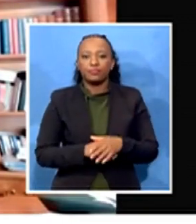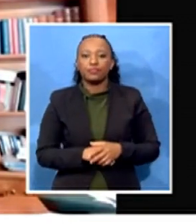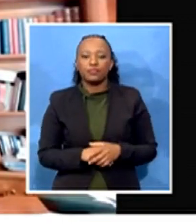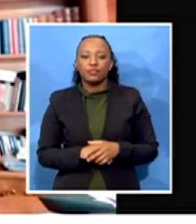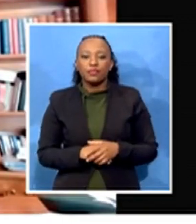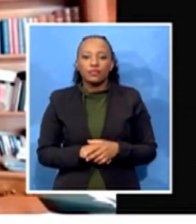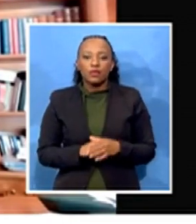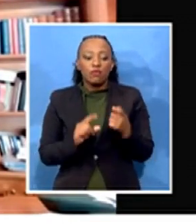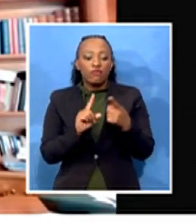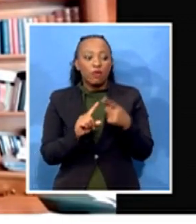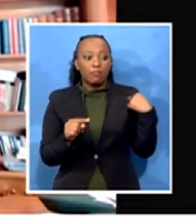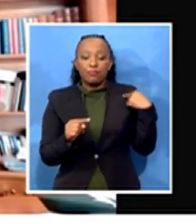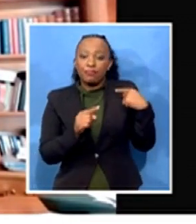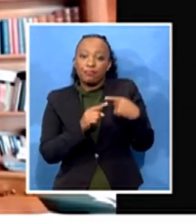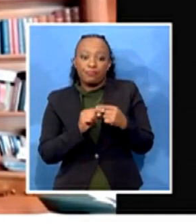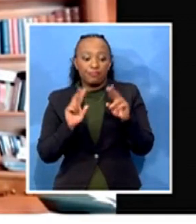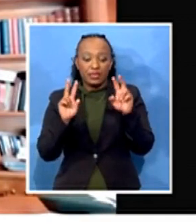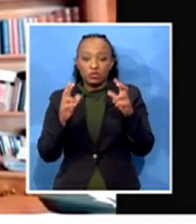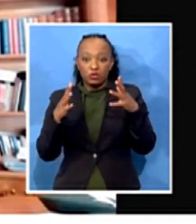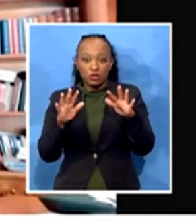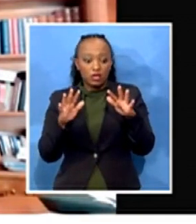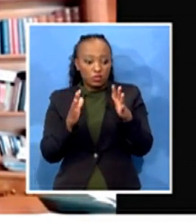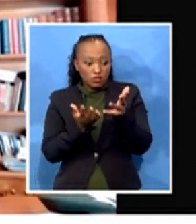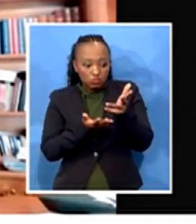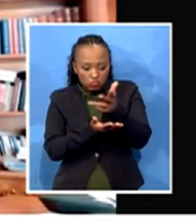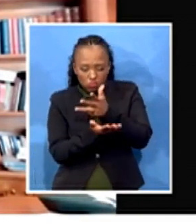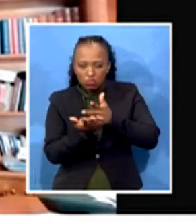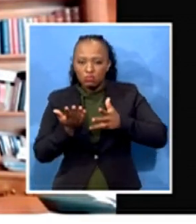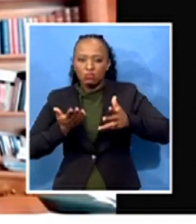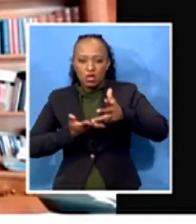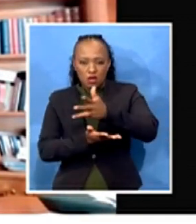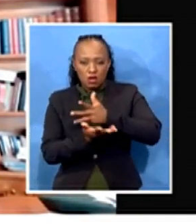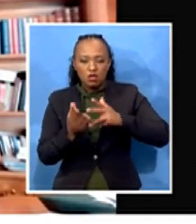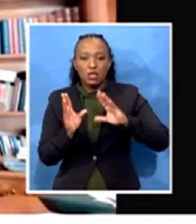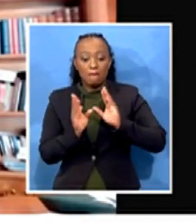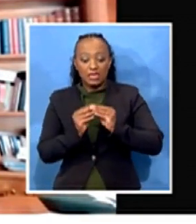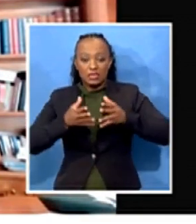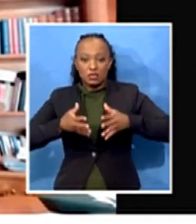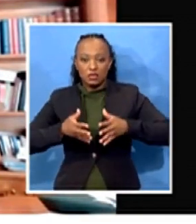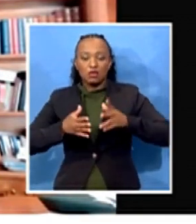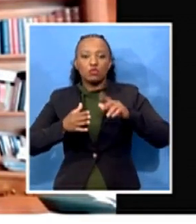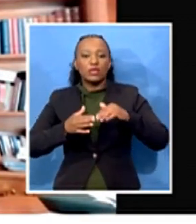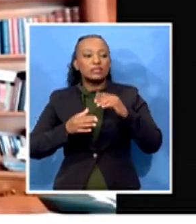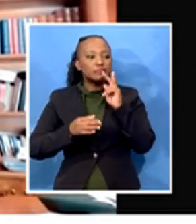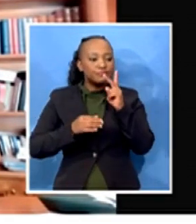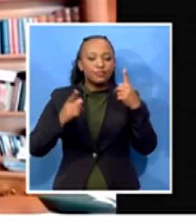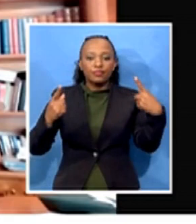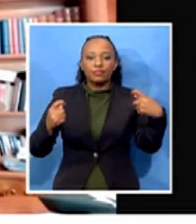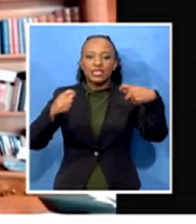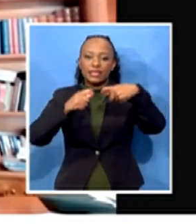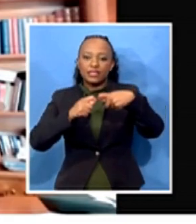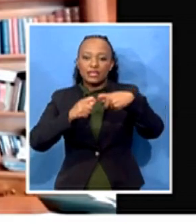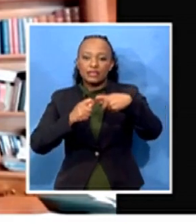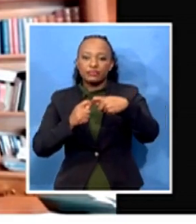discussing at this Lekgotla is that of subsidization. We have invested